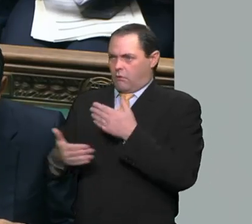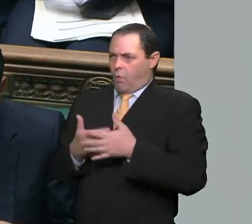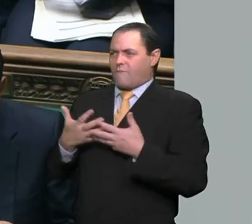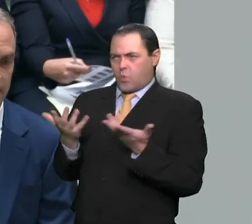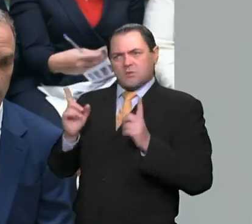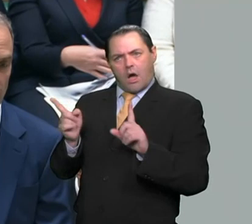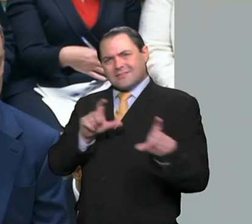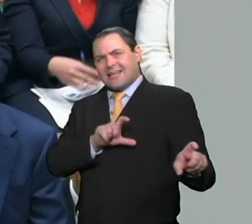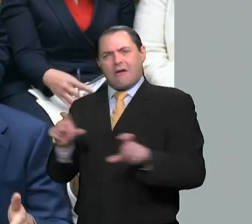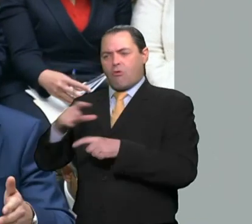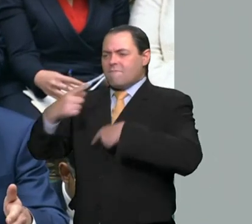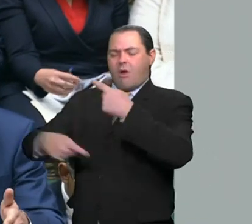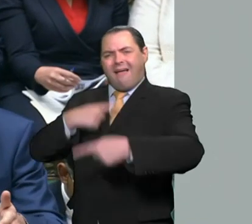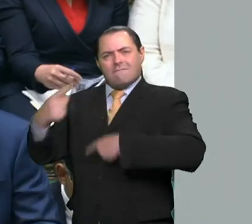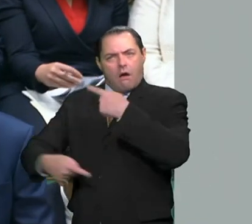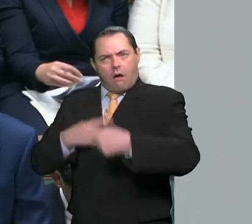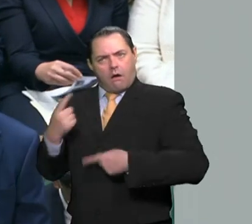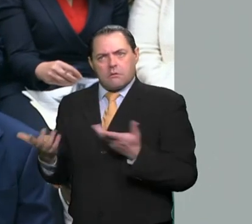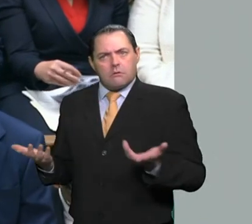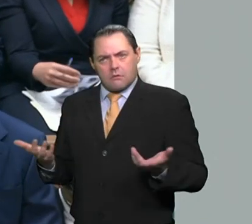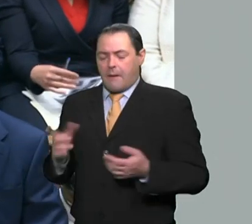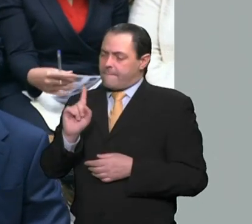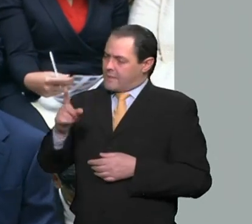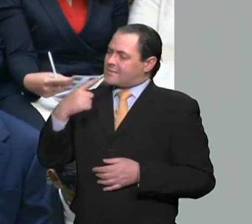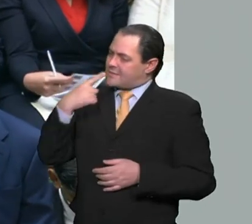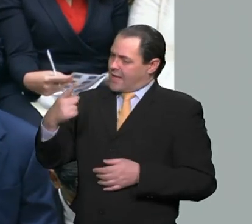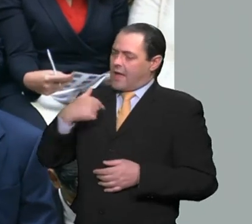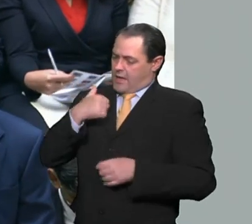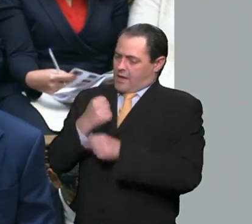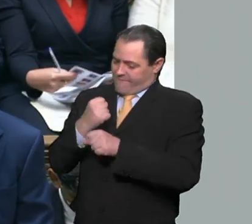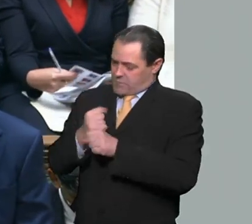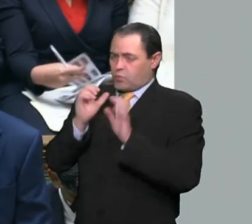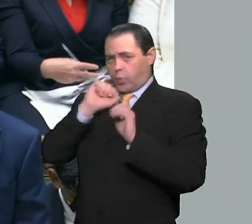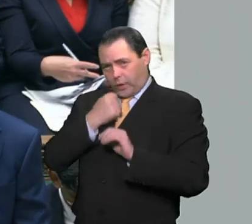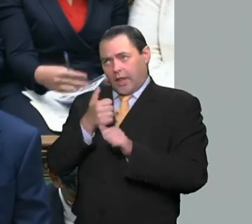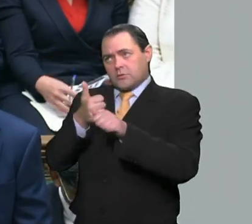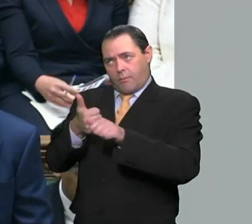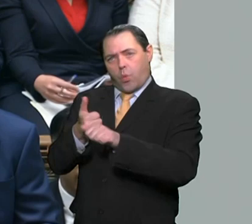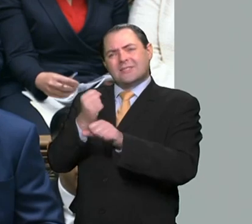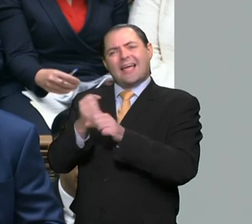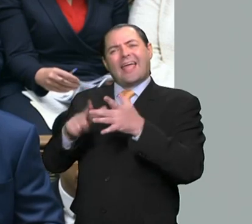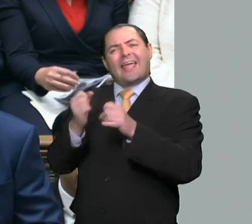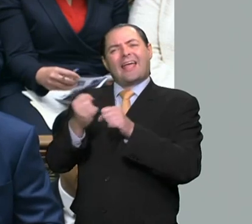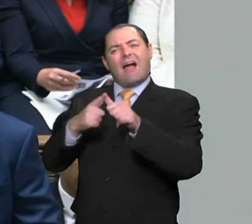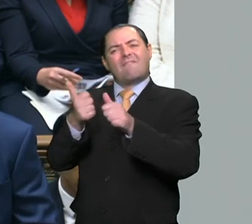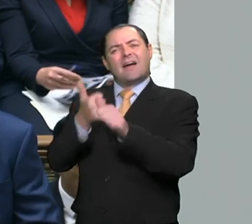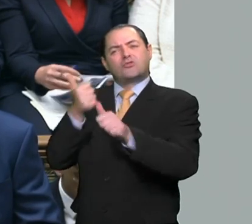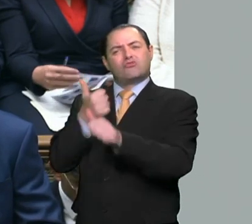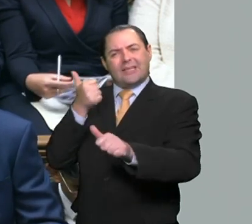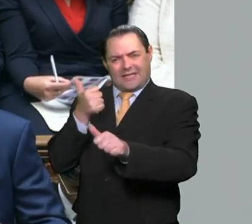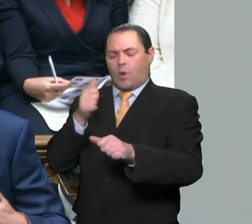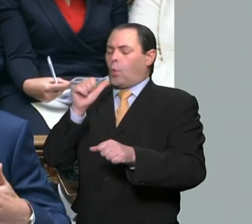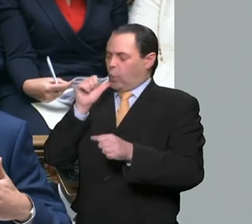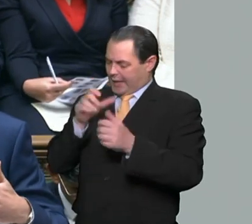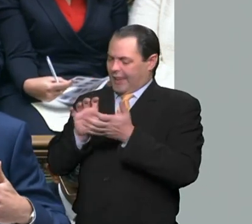Clearly that can't continue indefinitely, but I can reassure her specifically that the government is investing in supporting gigafactories, and we will be investing in the technologies of the